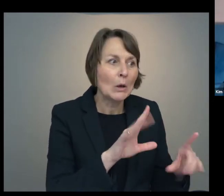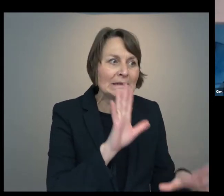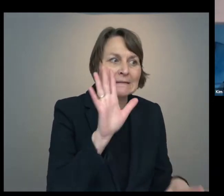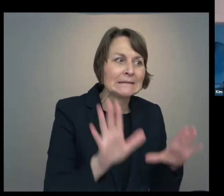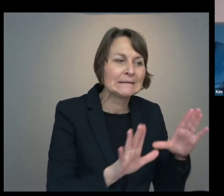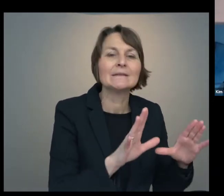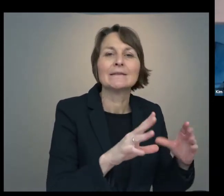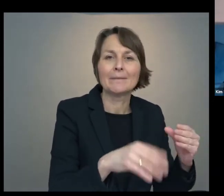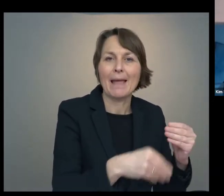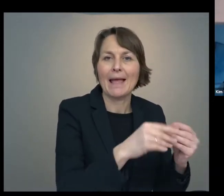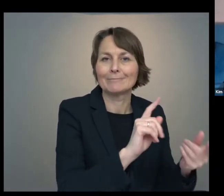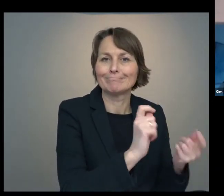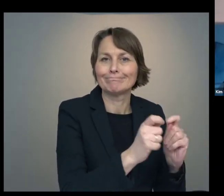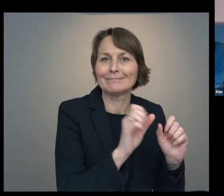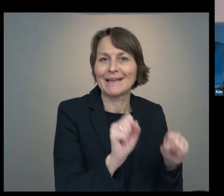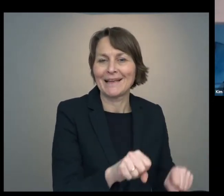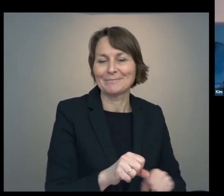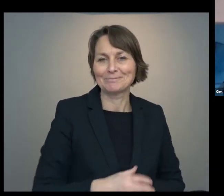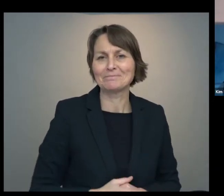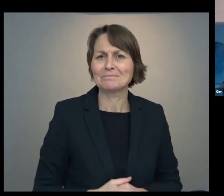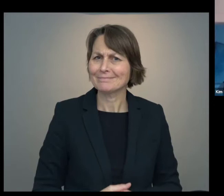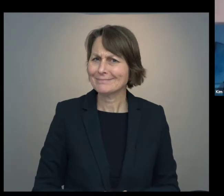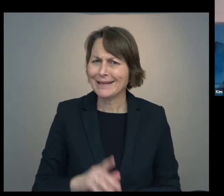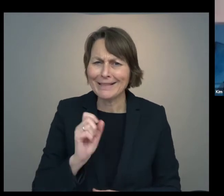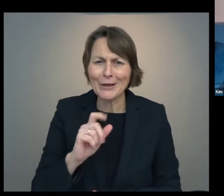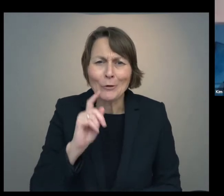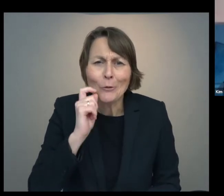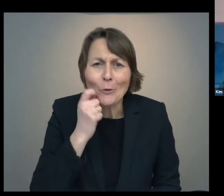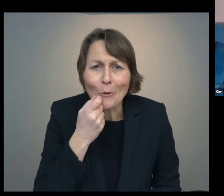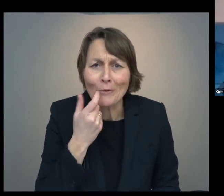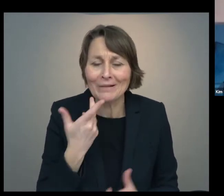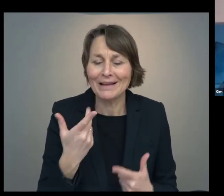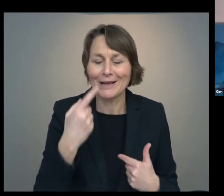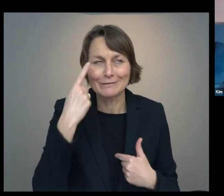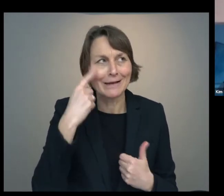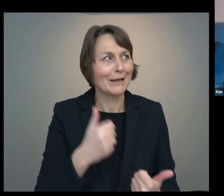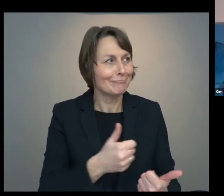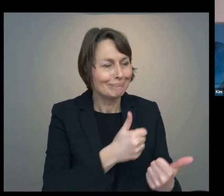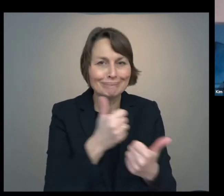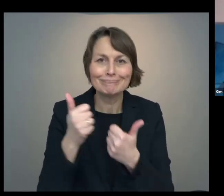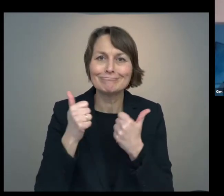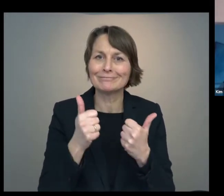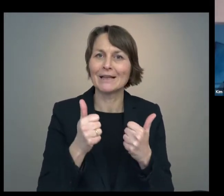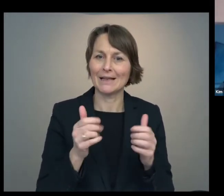submit an issue to their repositories or whatever. But that would be really